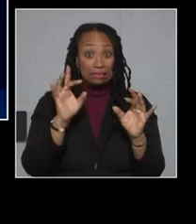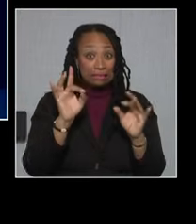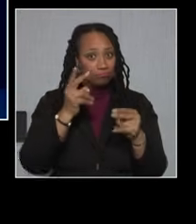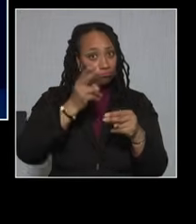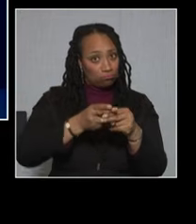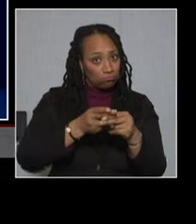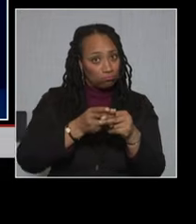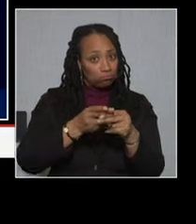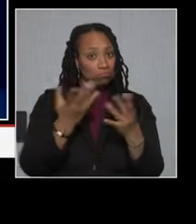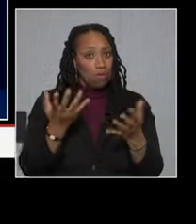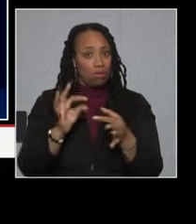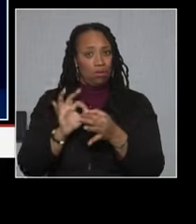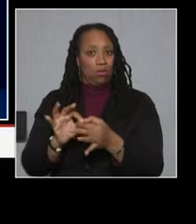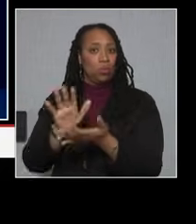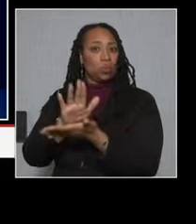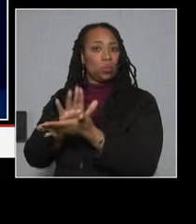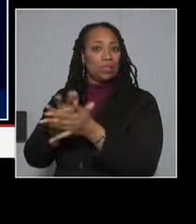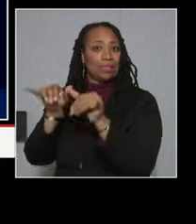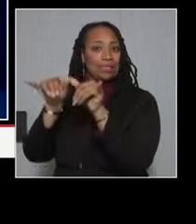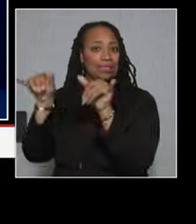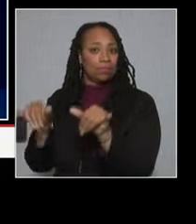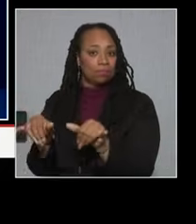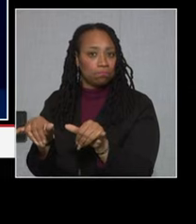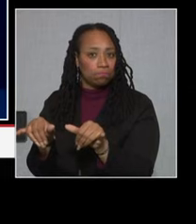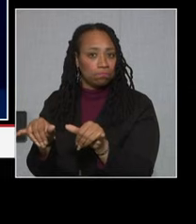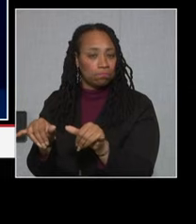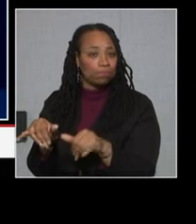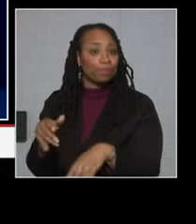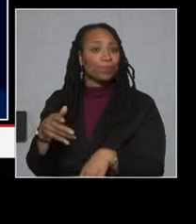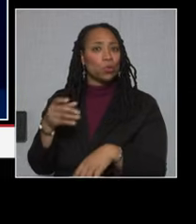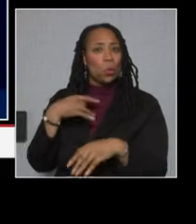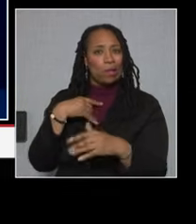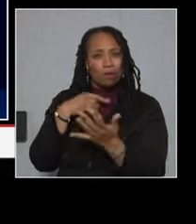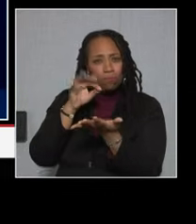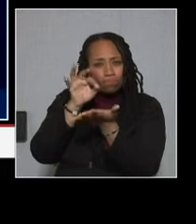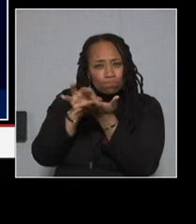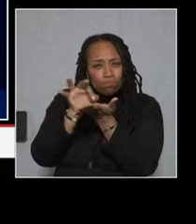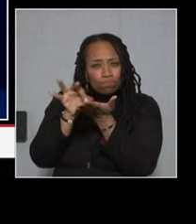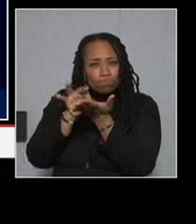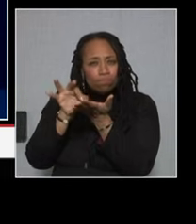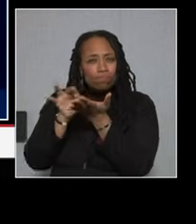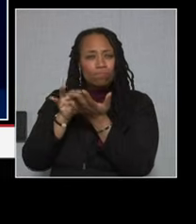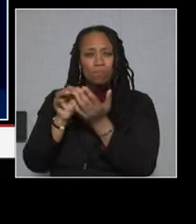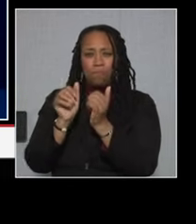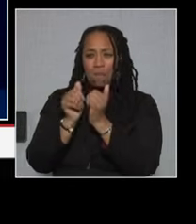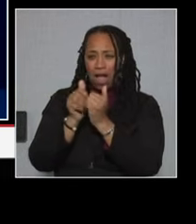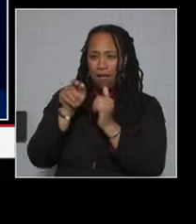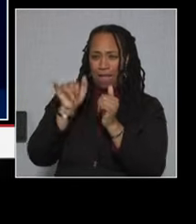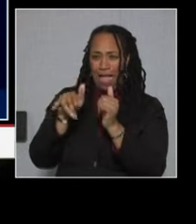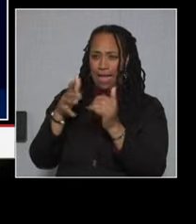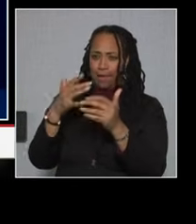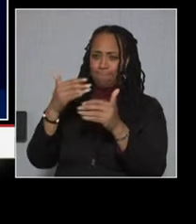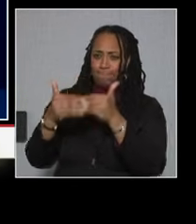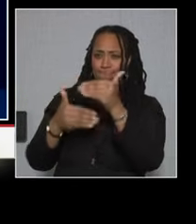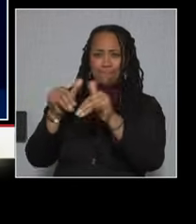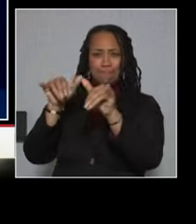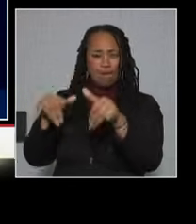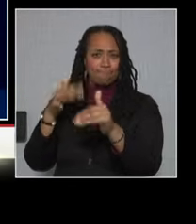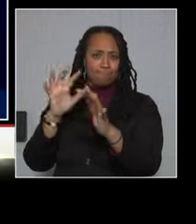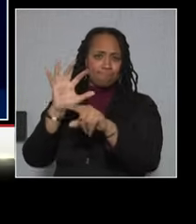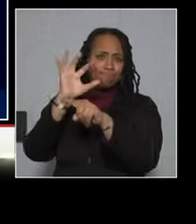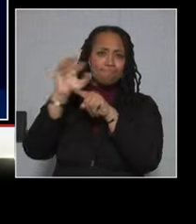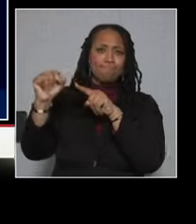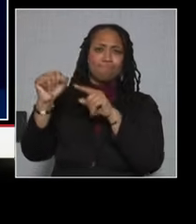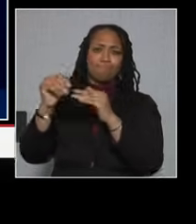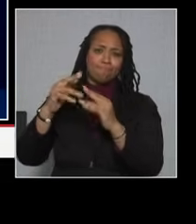of remarkable, and it's due in large part to the willingness of D.C. residents and taxpayers